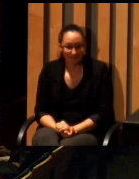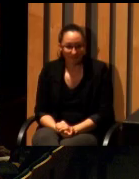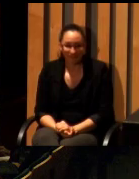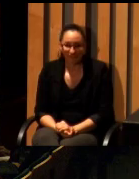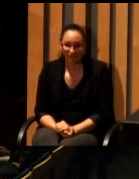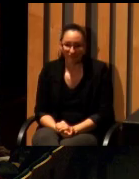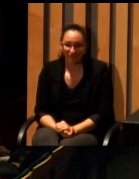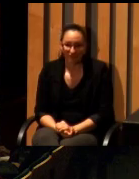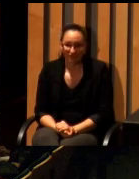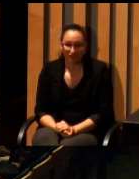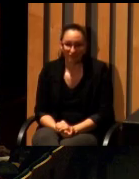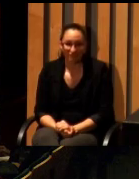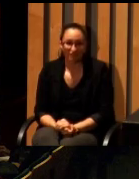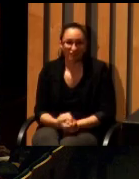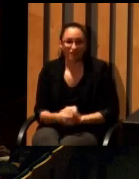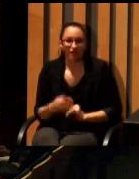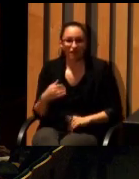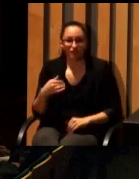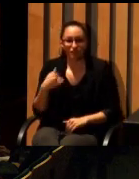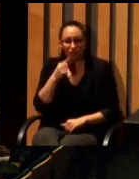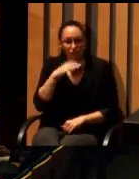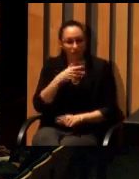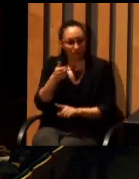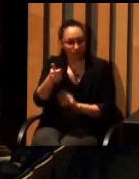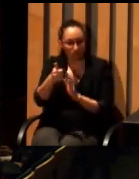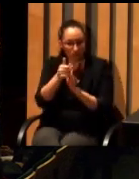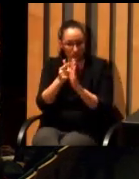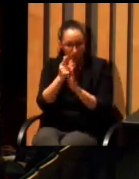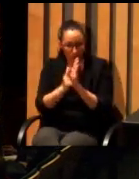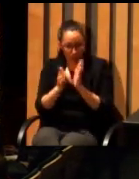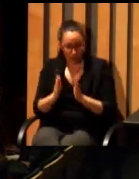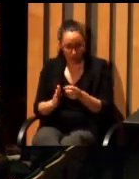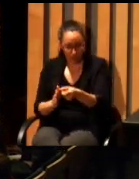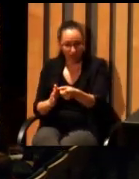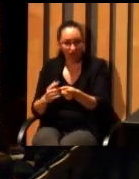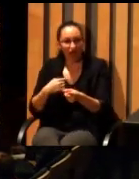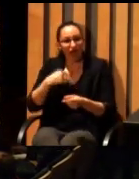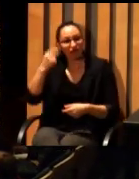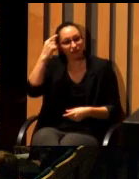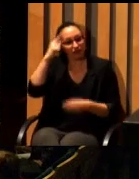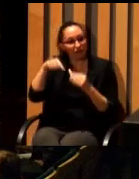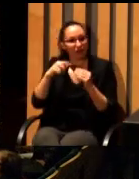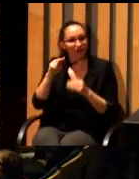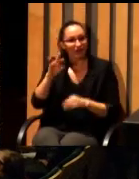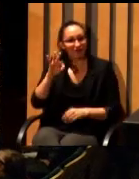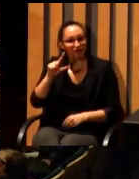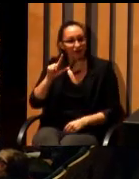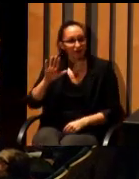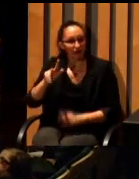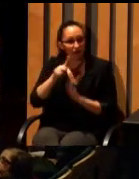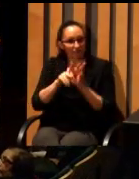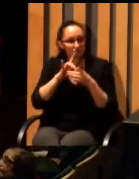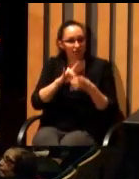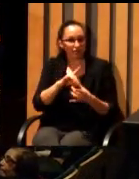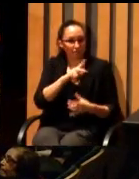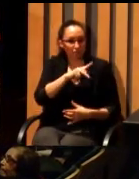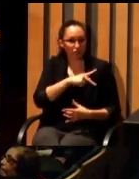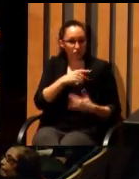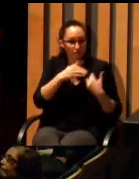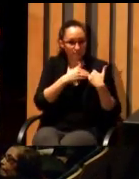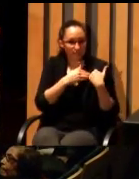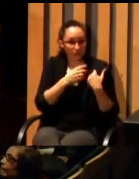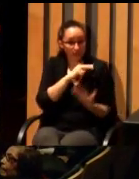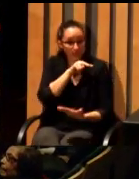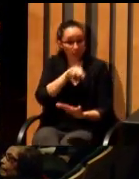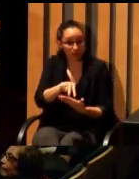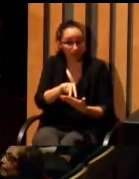Something the young woman who's an attorney mentioned made me think of the NFL's policy regarding personal responsibility. So I looked it up, and